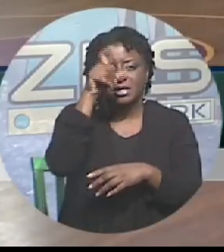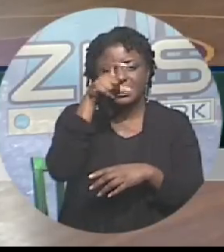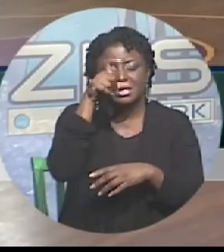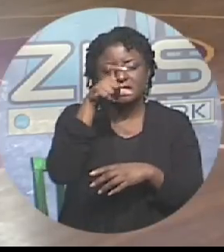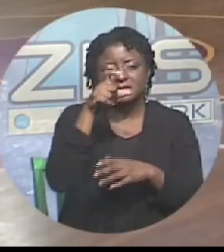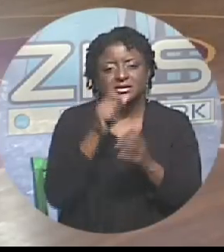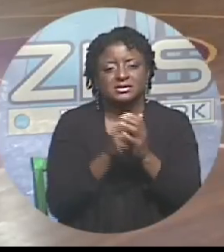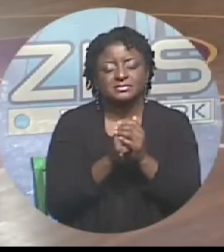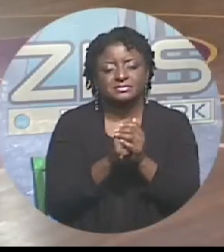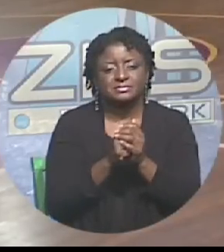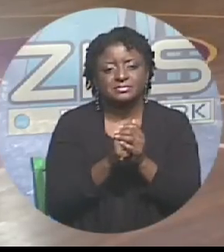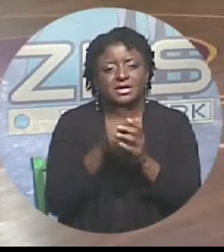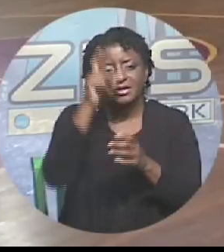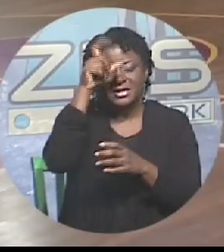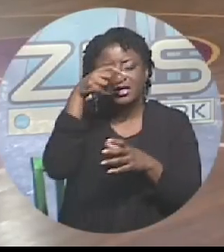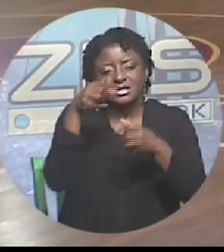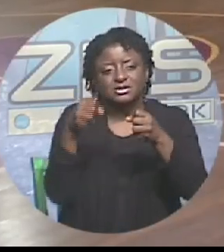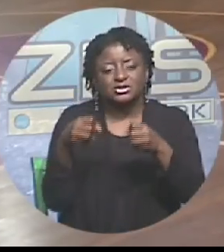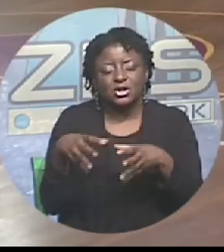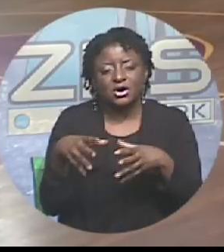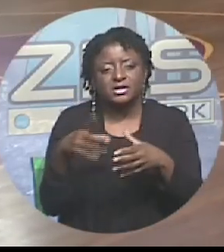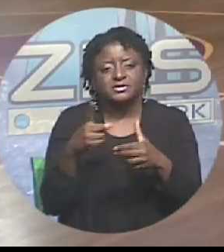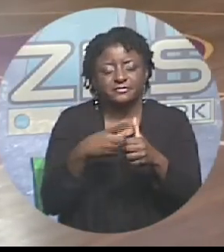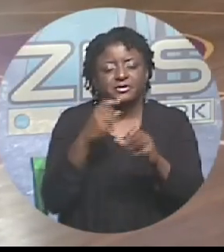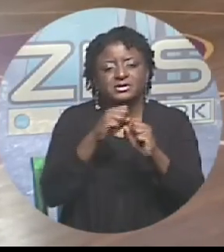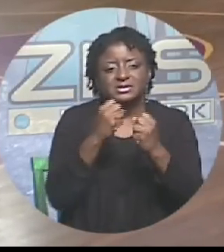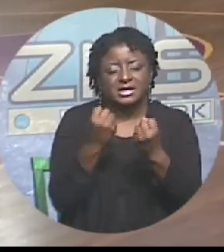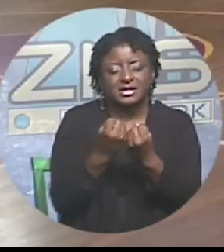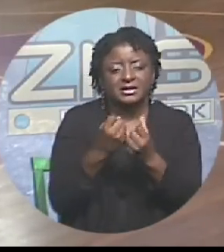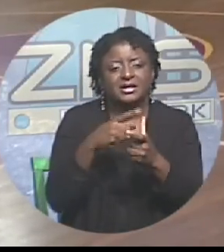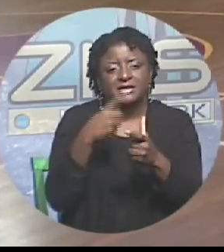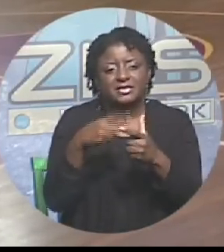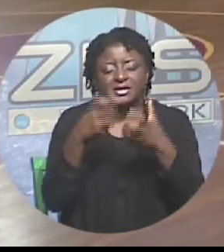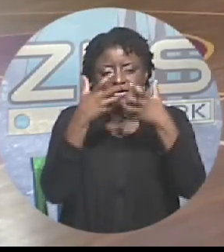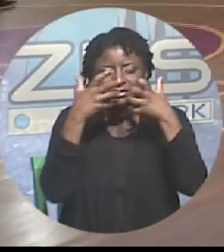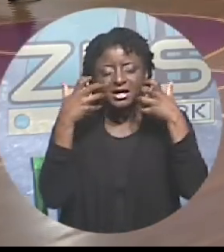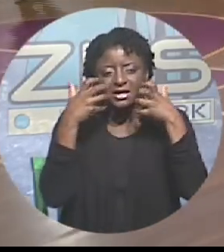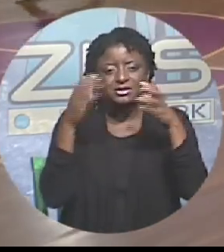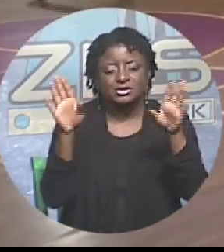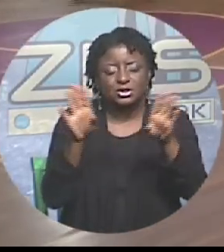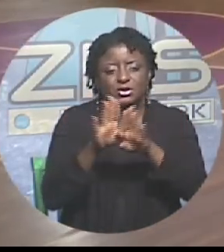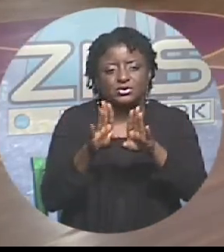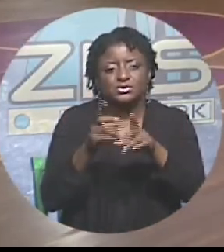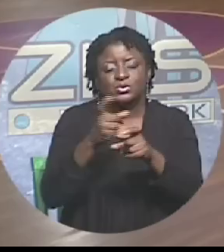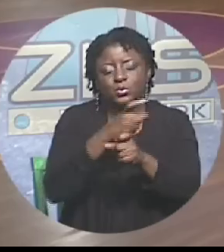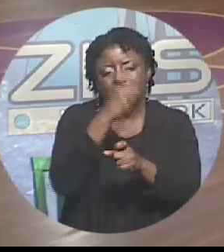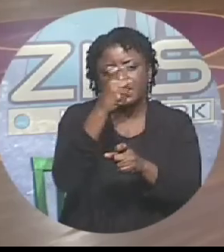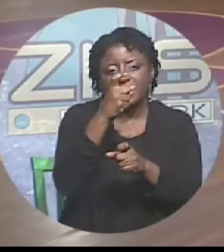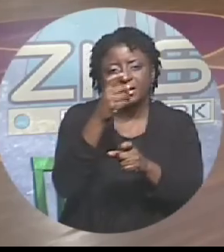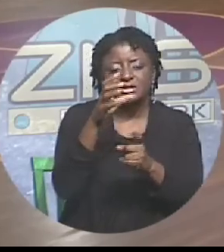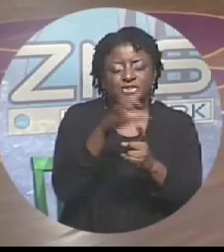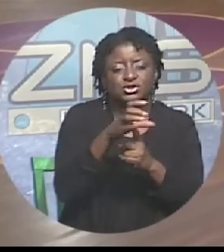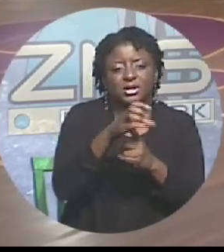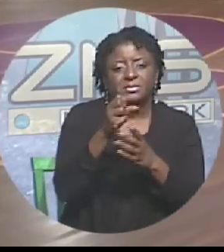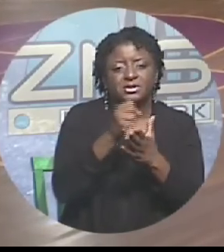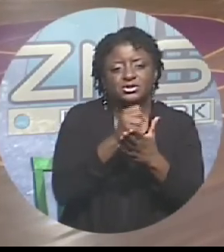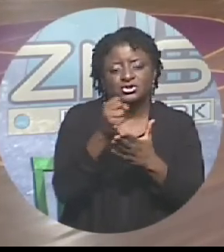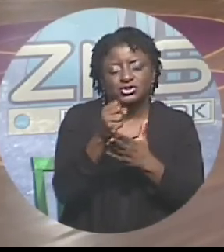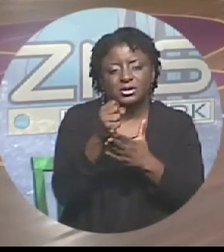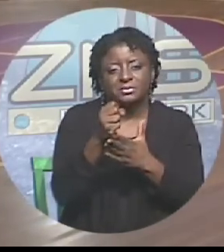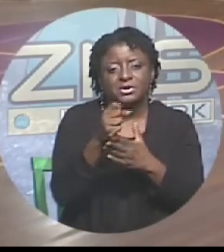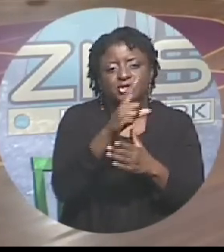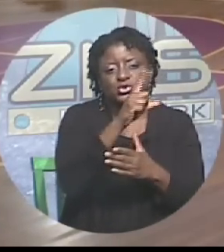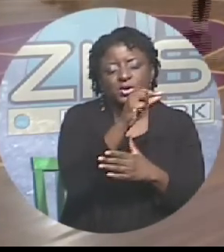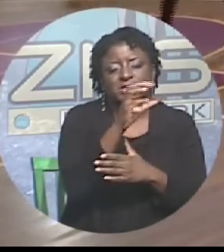a tight first set. And from there, the Tigers go on to close this one out in straight sets, winning the championship